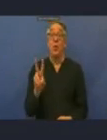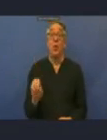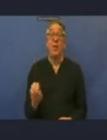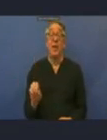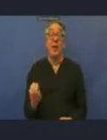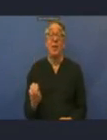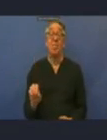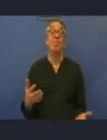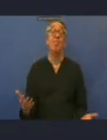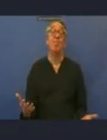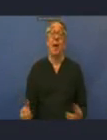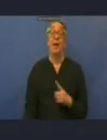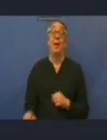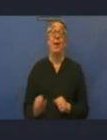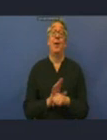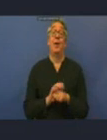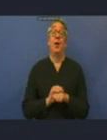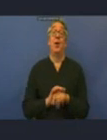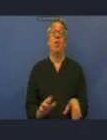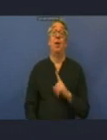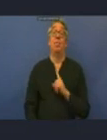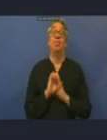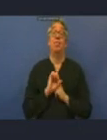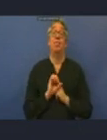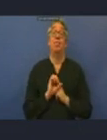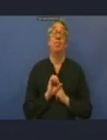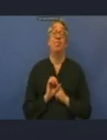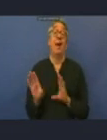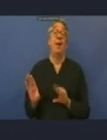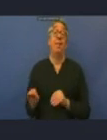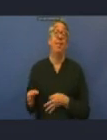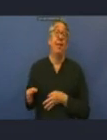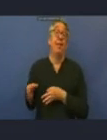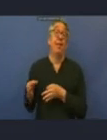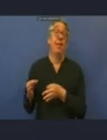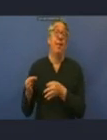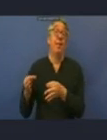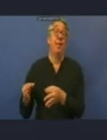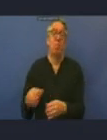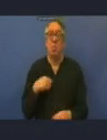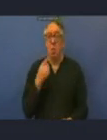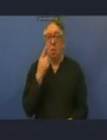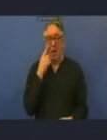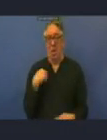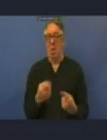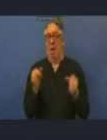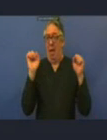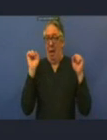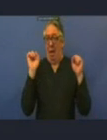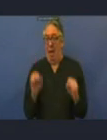2020-21 and the beginning of this year. So that's why, because we think we could launch a cluster meeting even, I don't know, in 1 month.